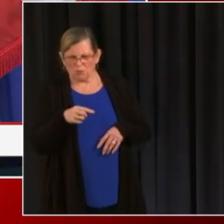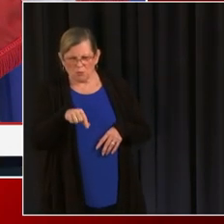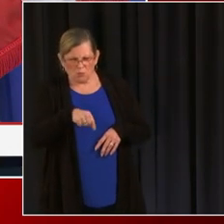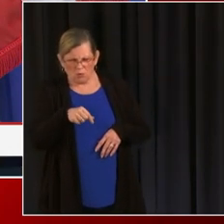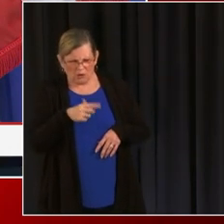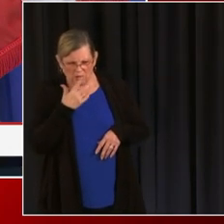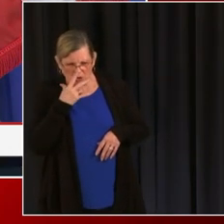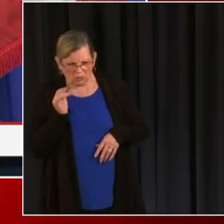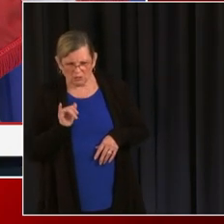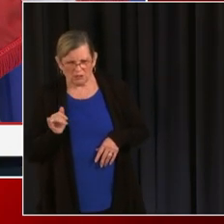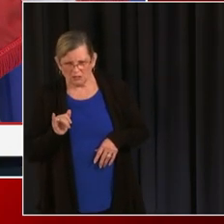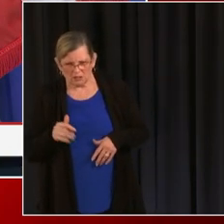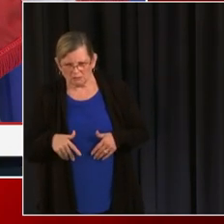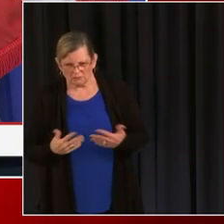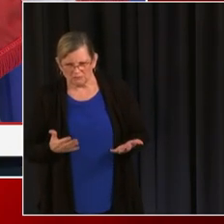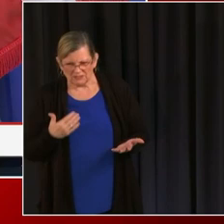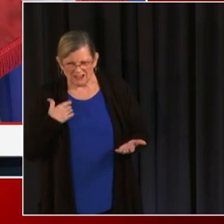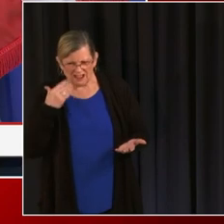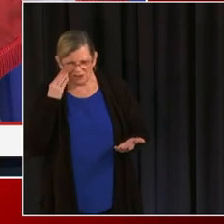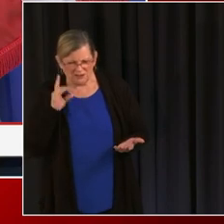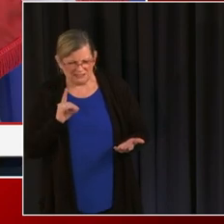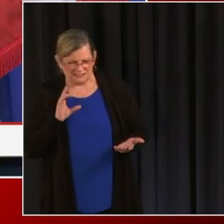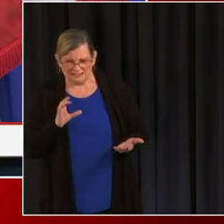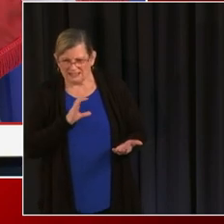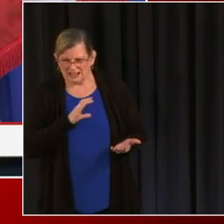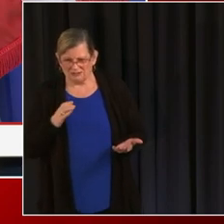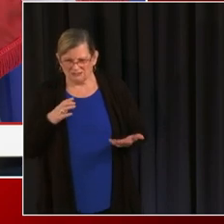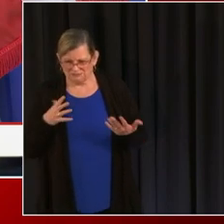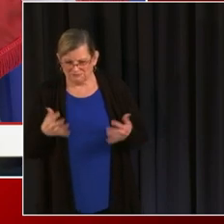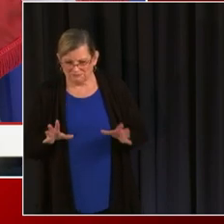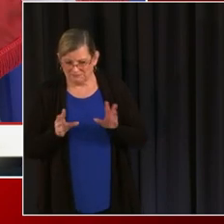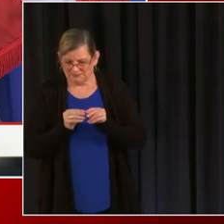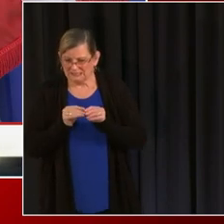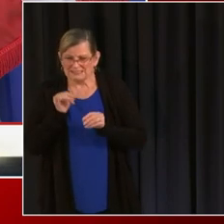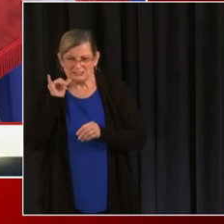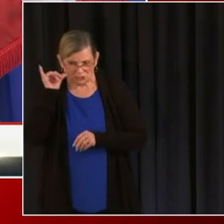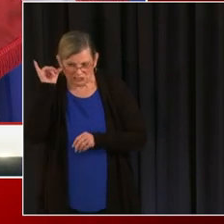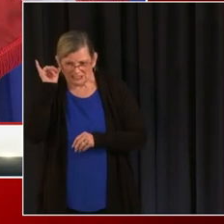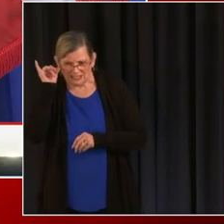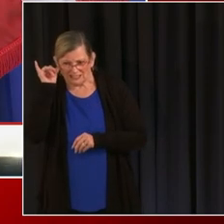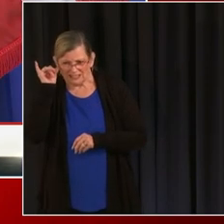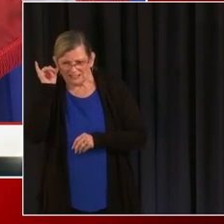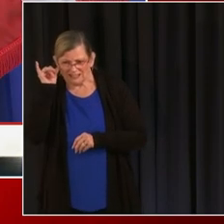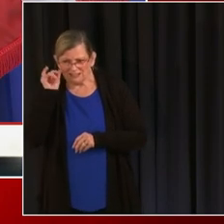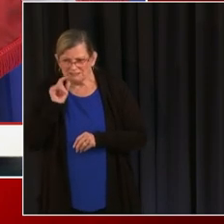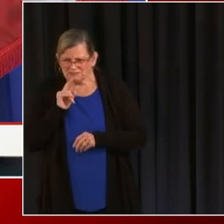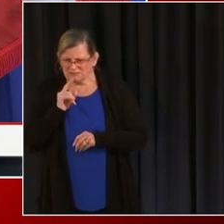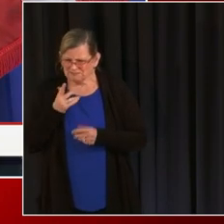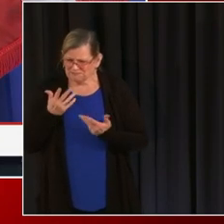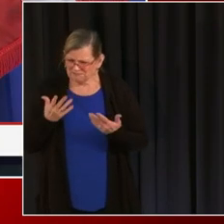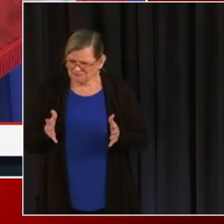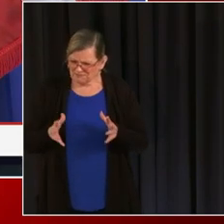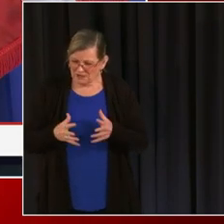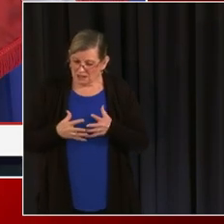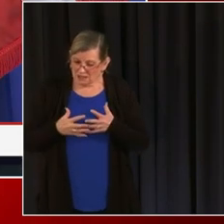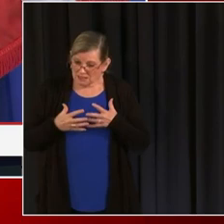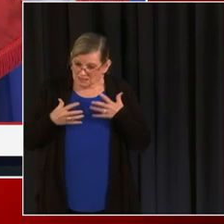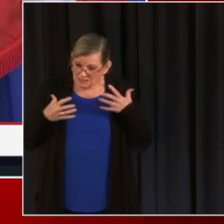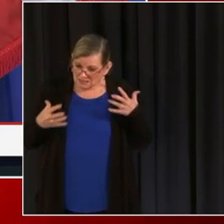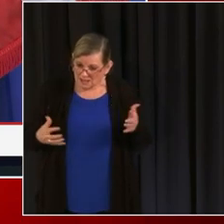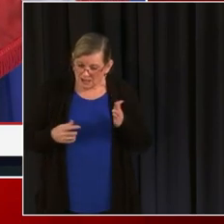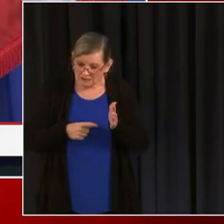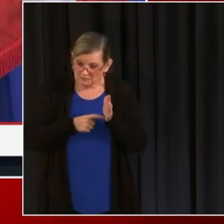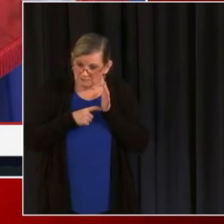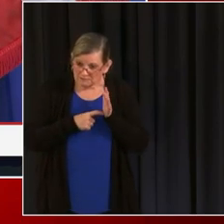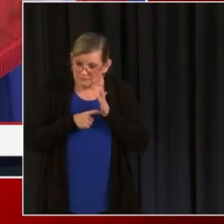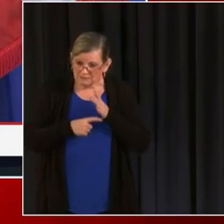could look like. I know yesterday on the council call, the city administrator said that he was very optimistic there will be a significant portion of the demand met